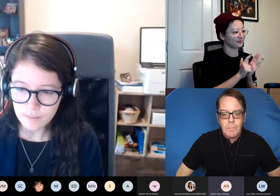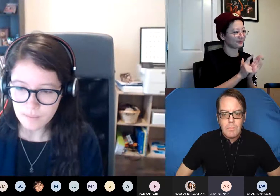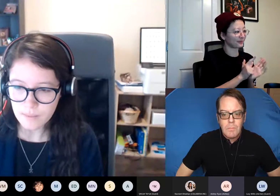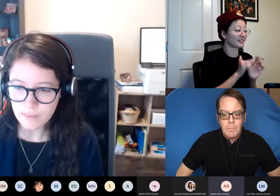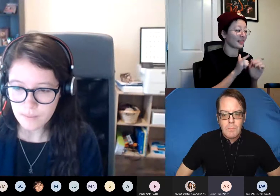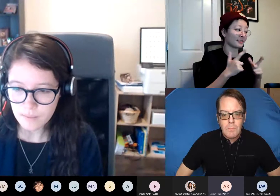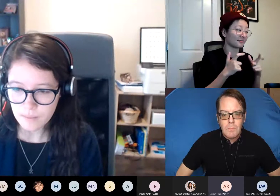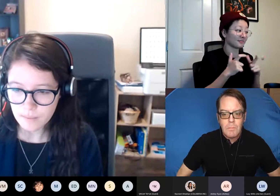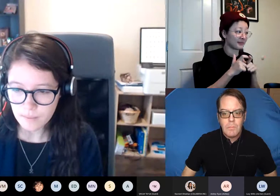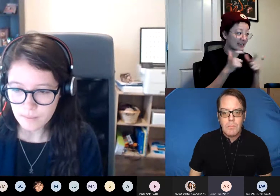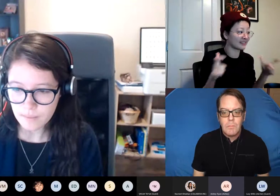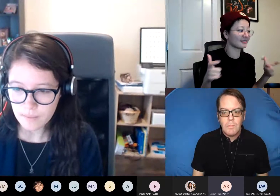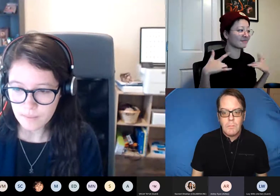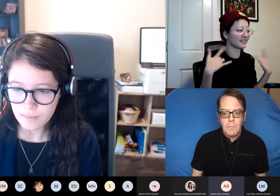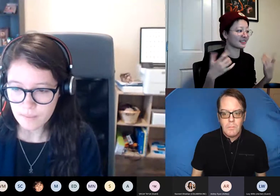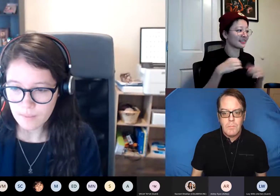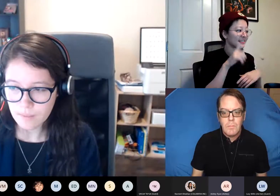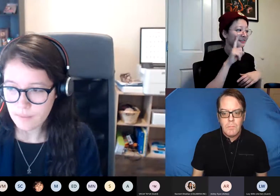Sign Language was officially